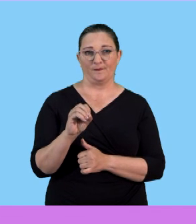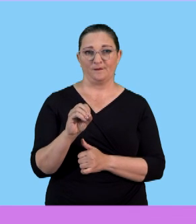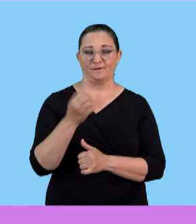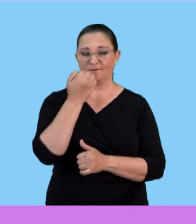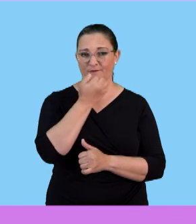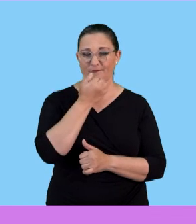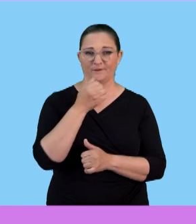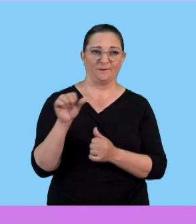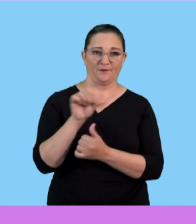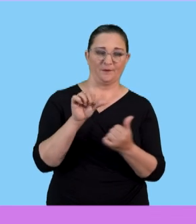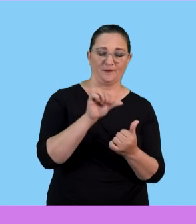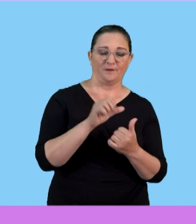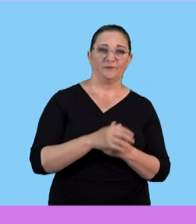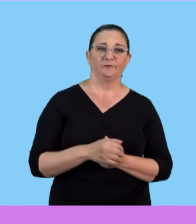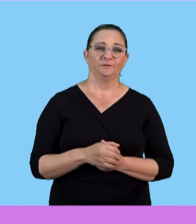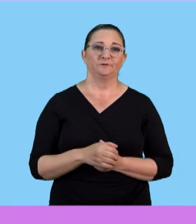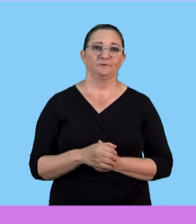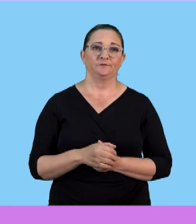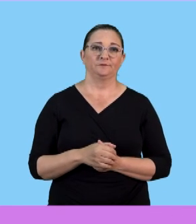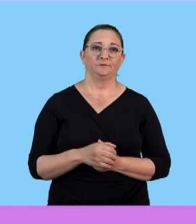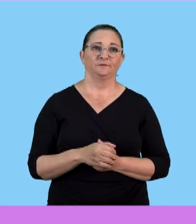okay, let me get that.